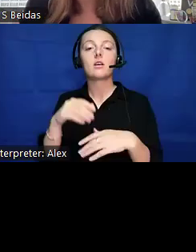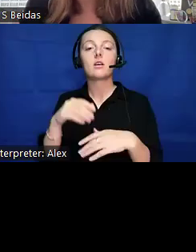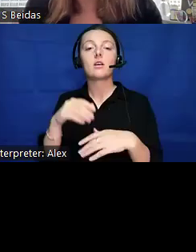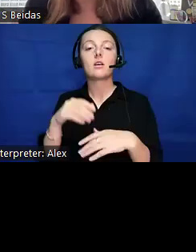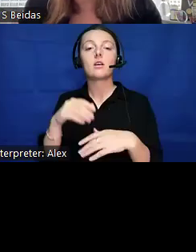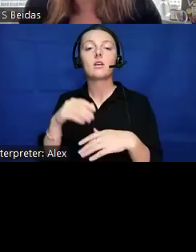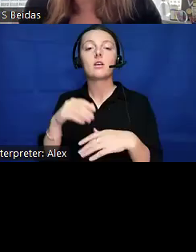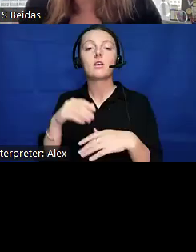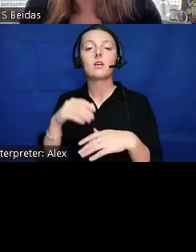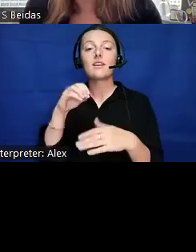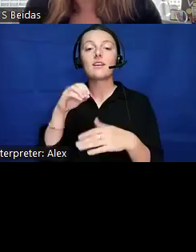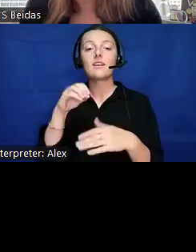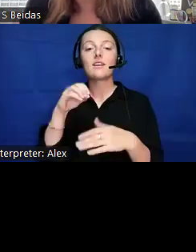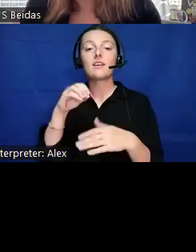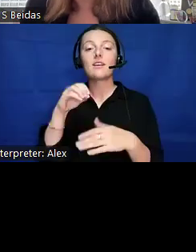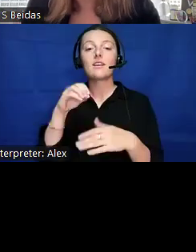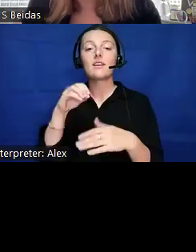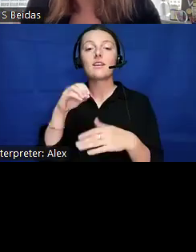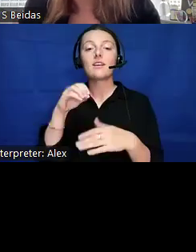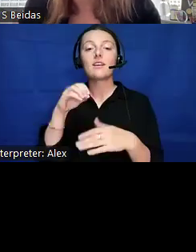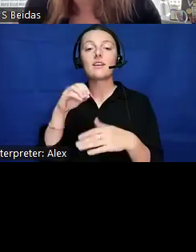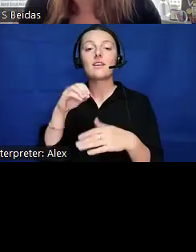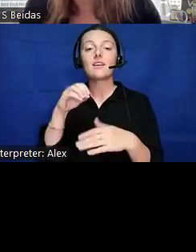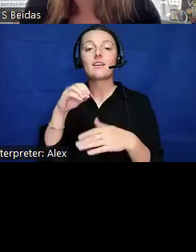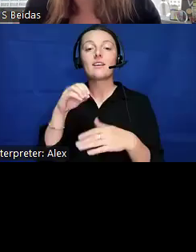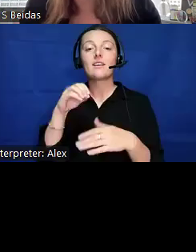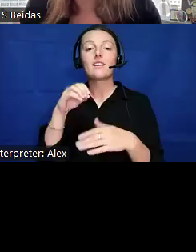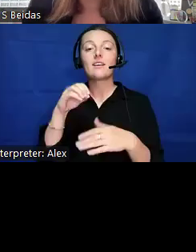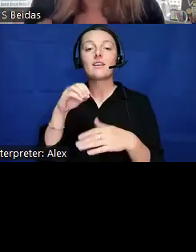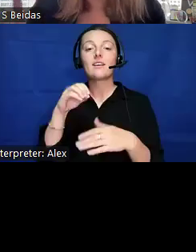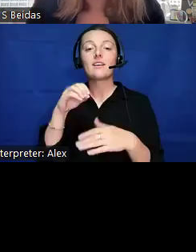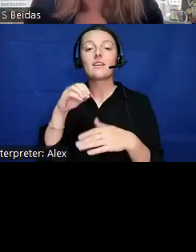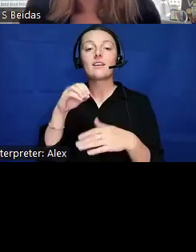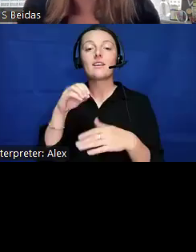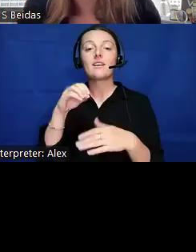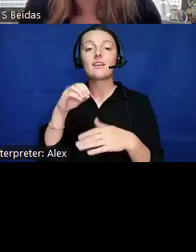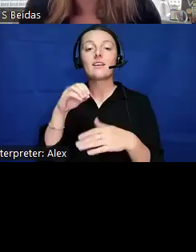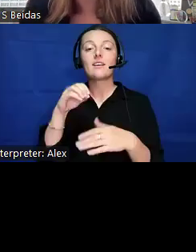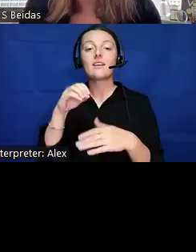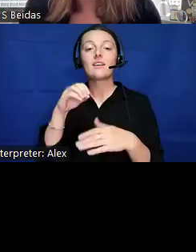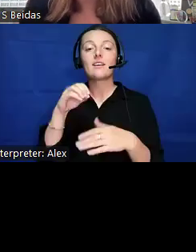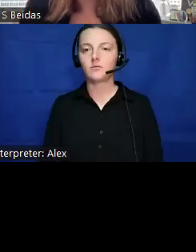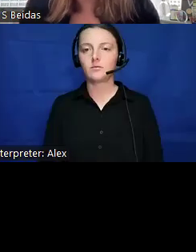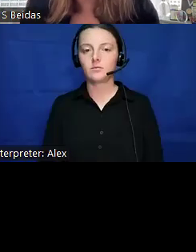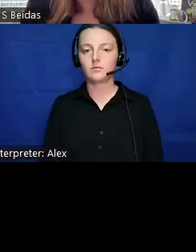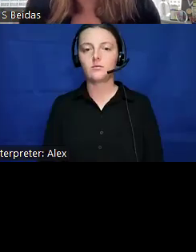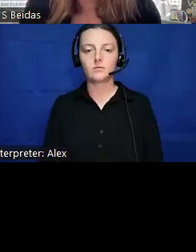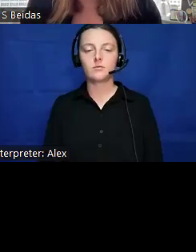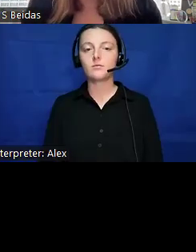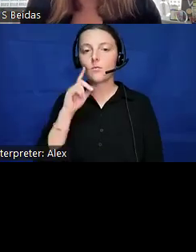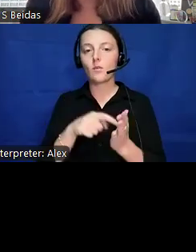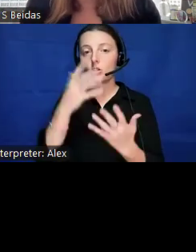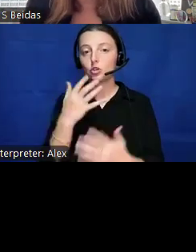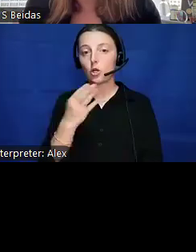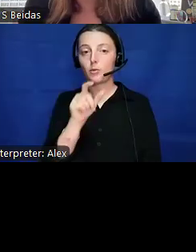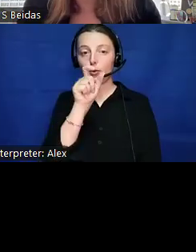out to the principal investigator and asked them to endorse which implementation strategies they used. And in the dark blue box, you can see that they